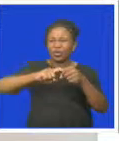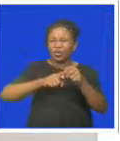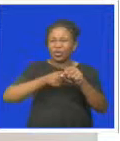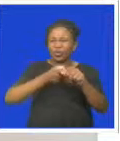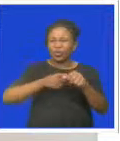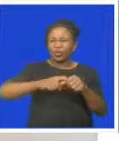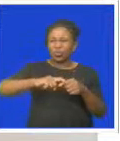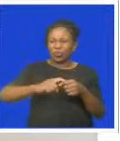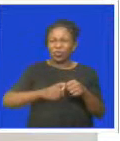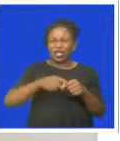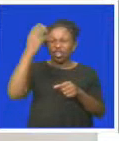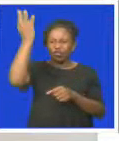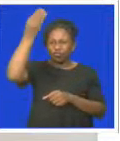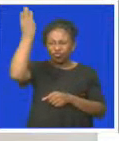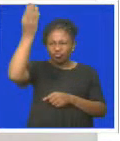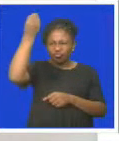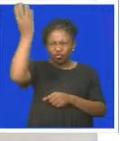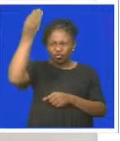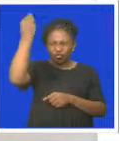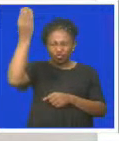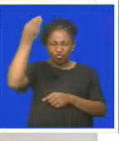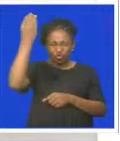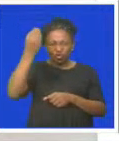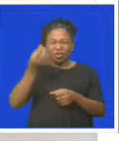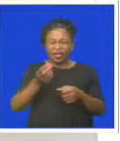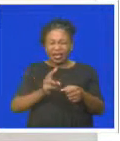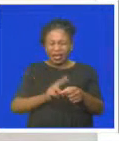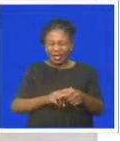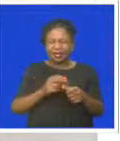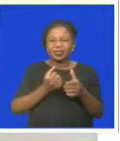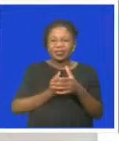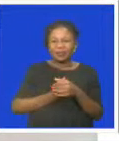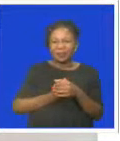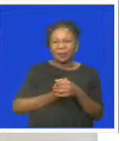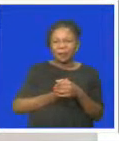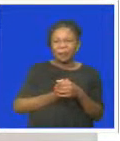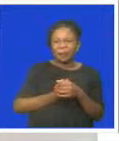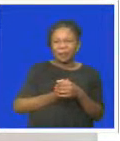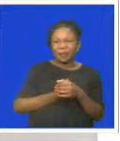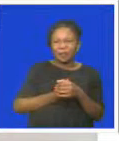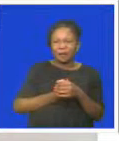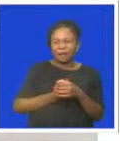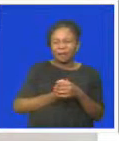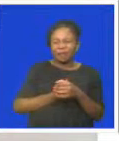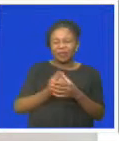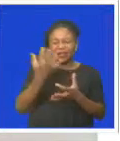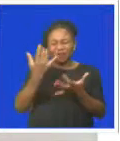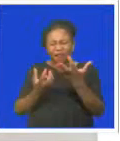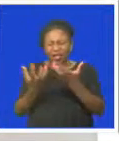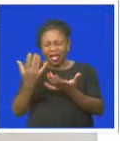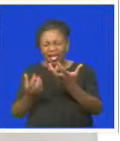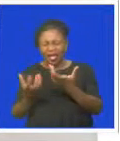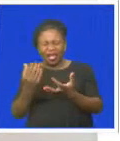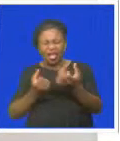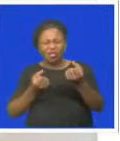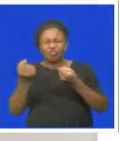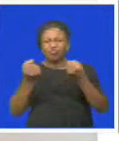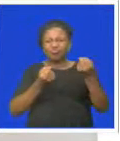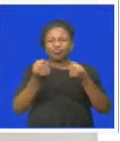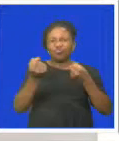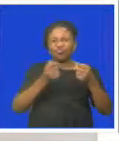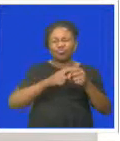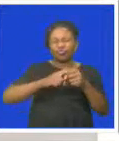emergency cars. Firefighters drive fire trucks and other emergency